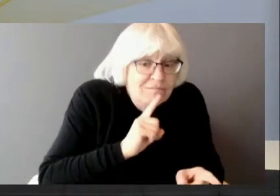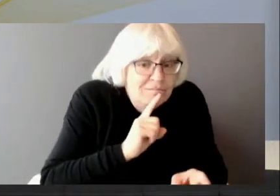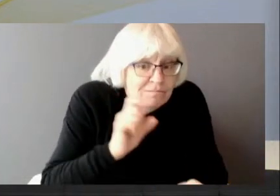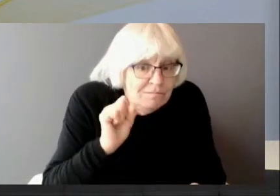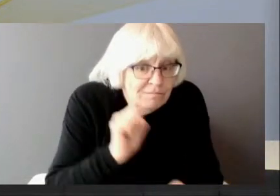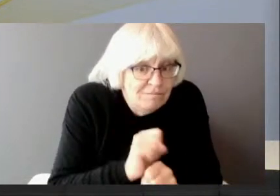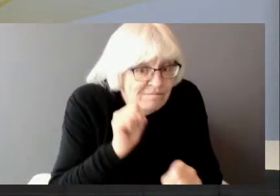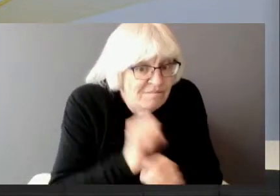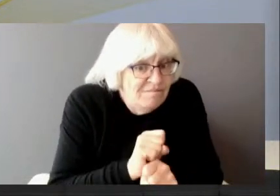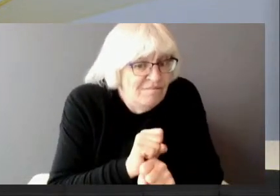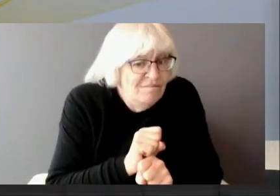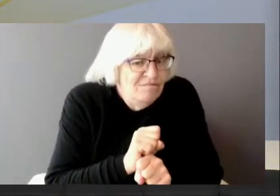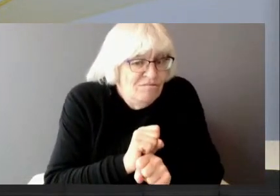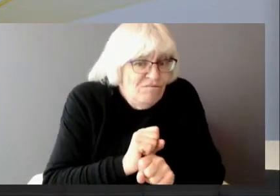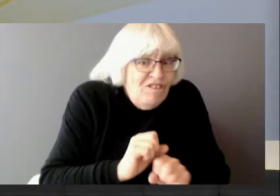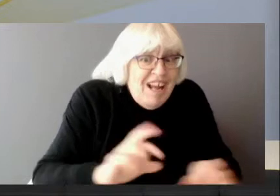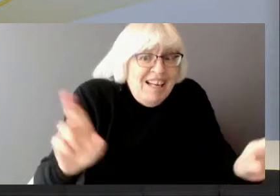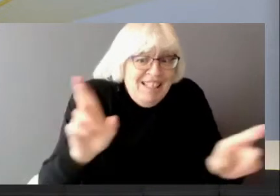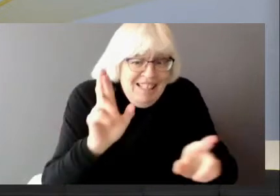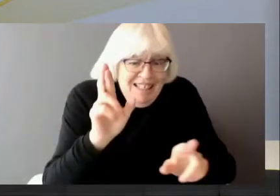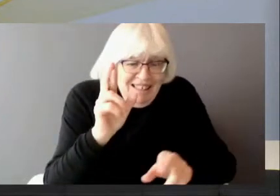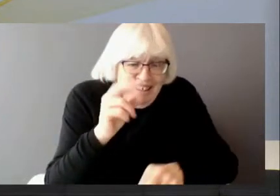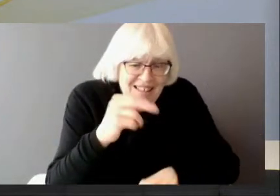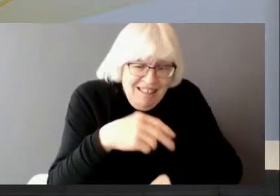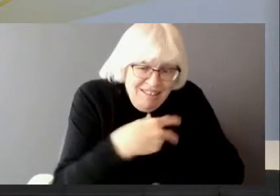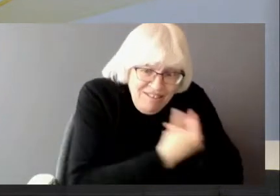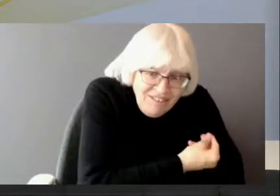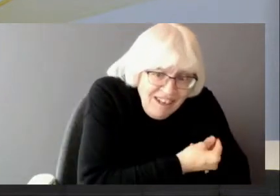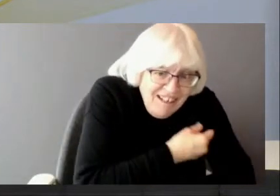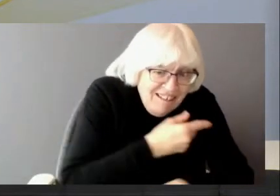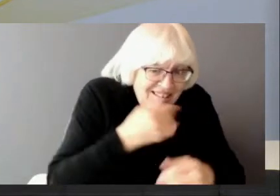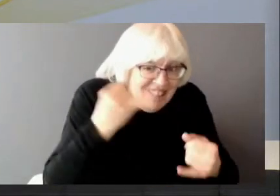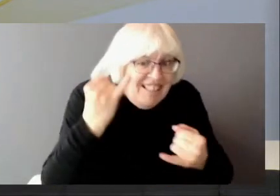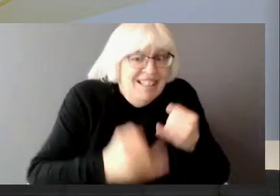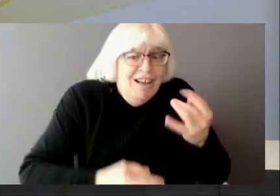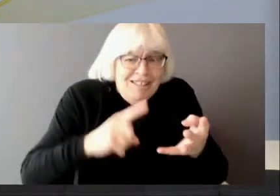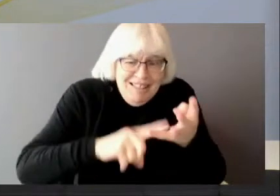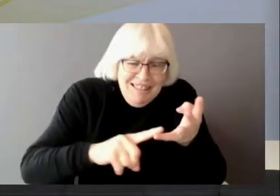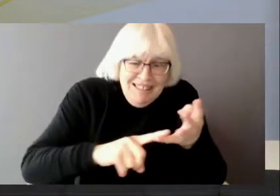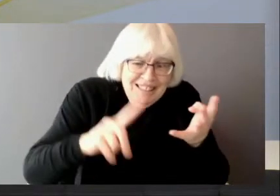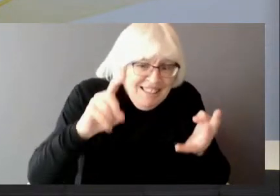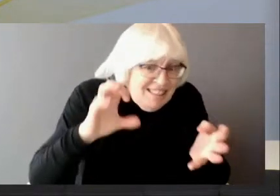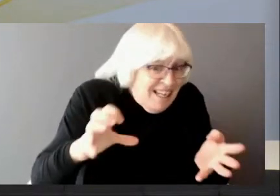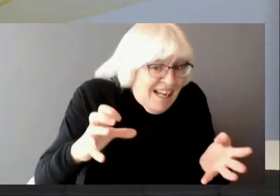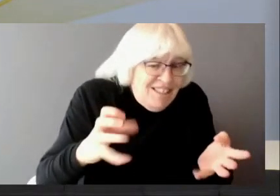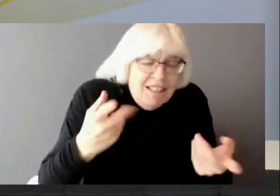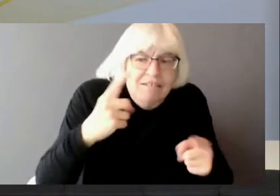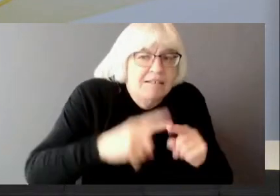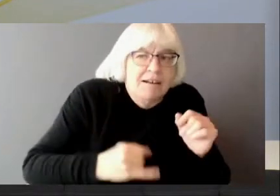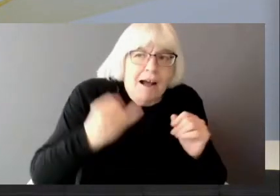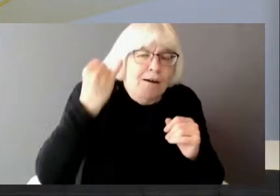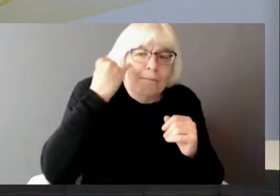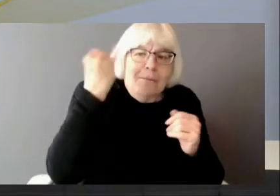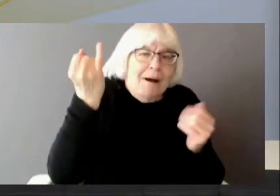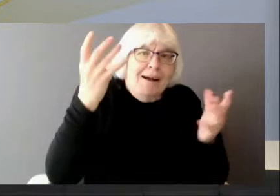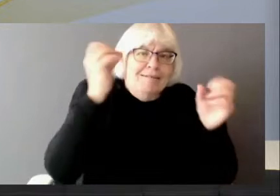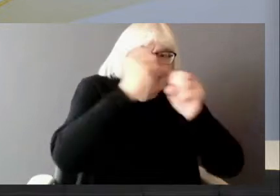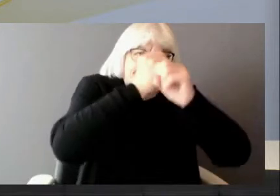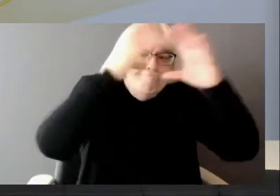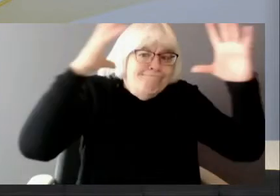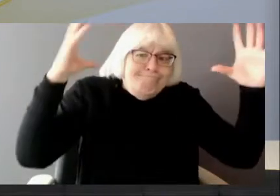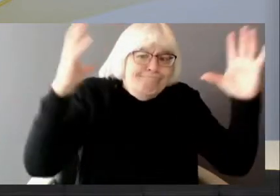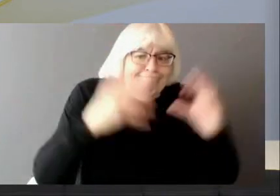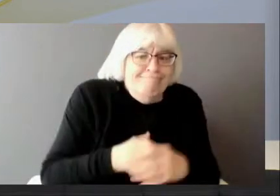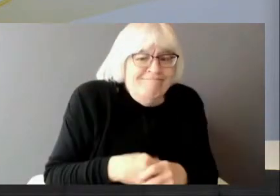out and starting to roll out the end of December. So I think it's great that we have these very